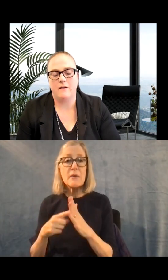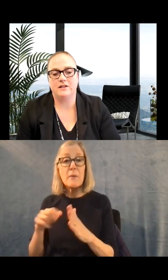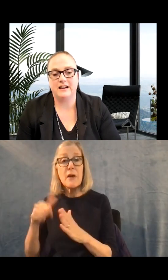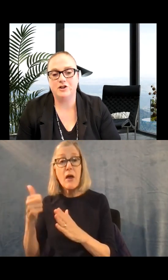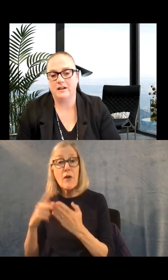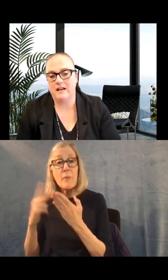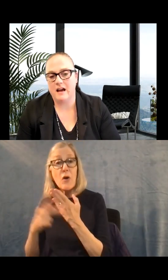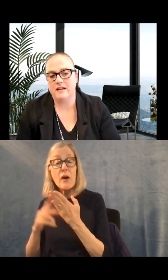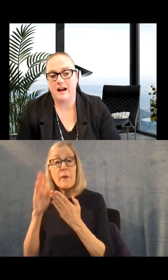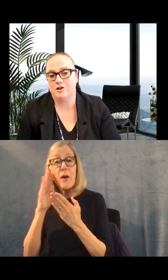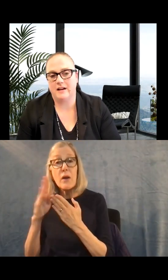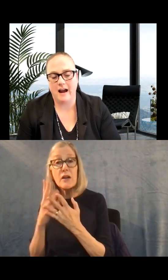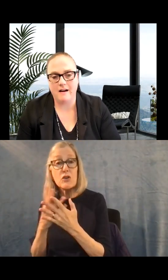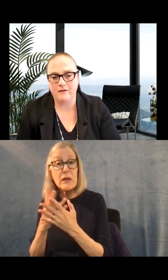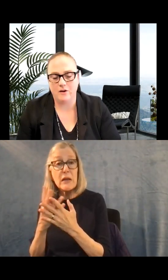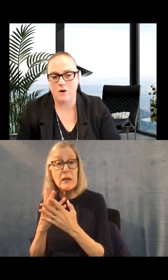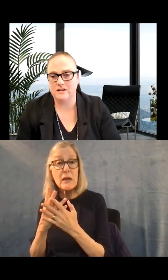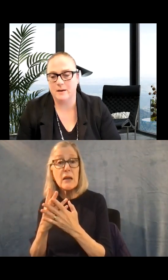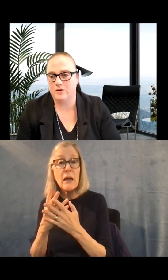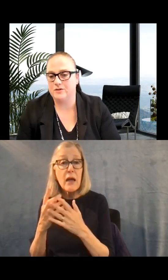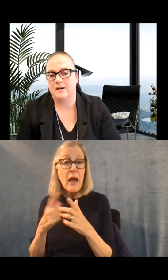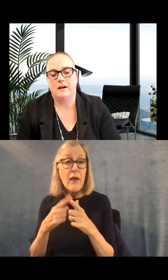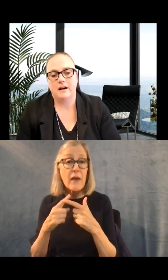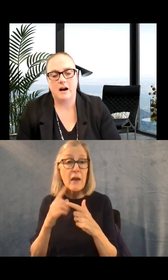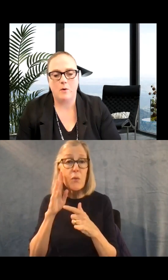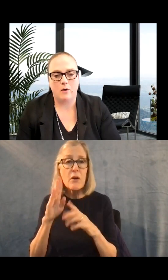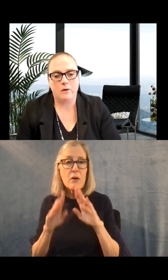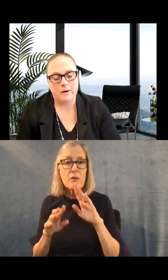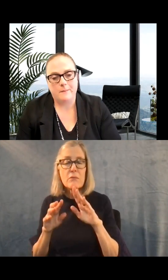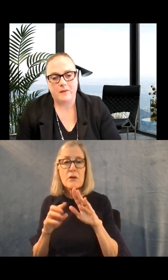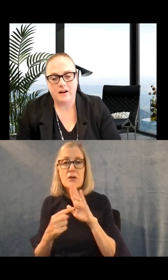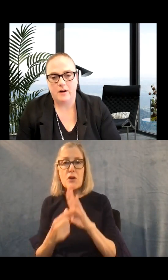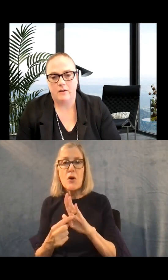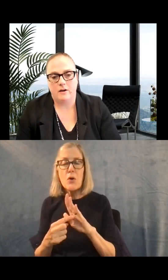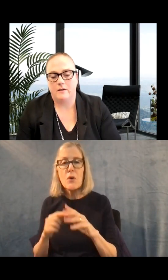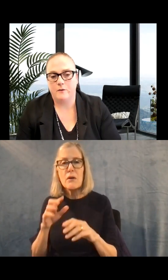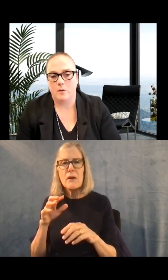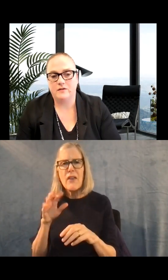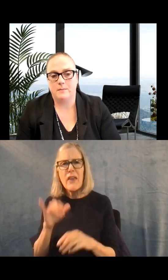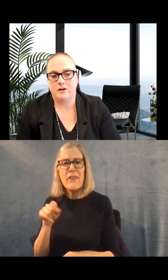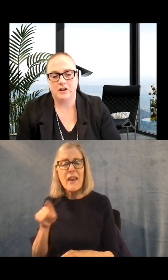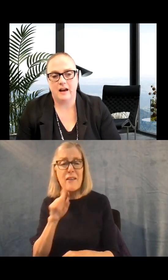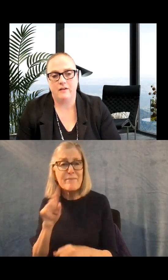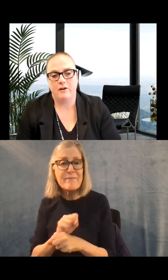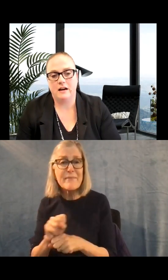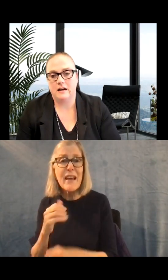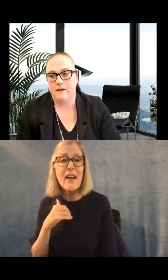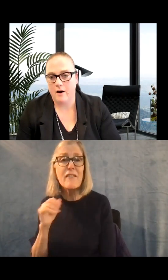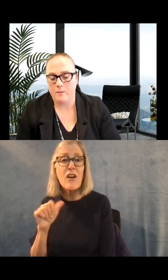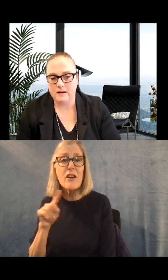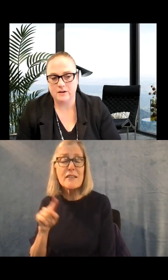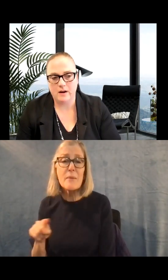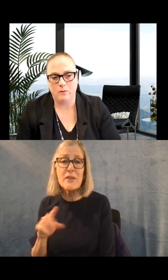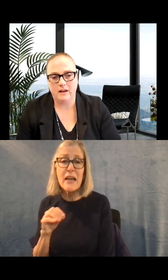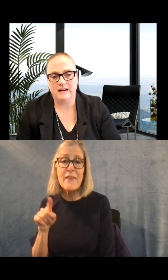come out in the conversation that they actually have Alzheimer's or another form of dementia and that they're in need